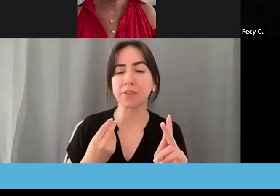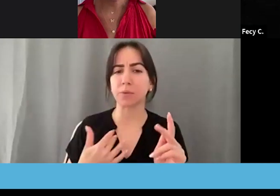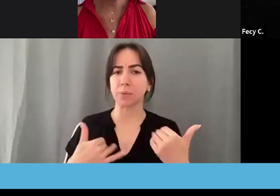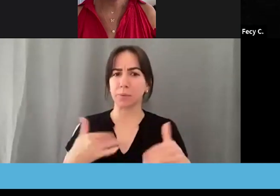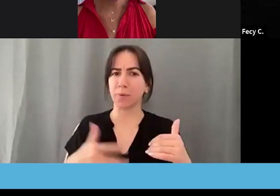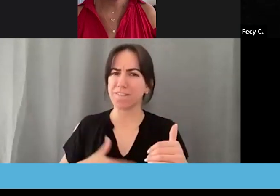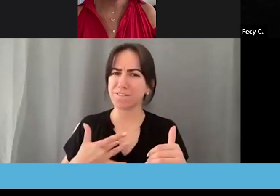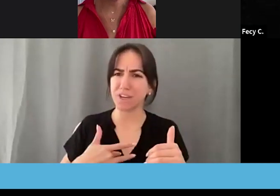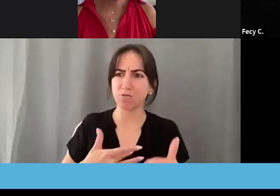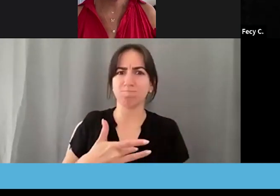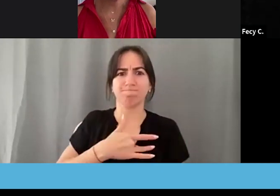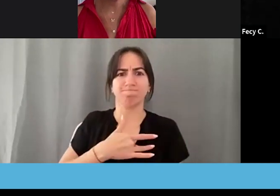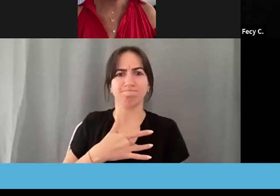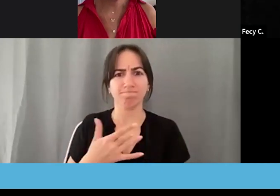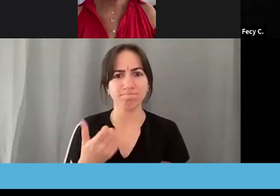It's deeply felt.